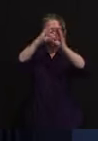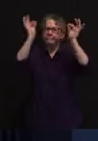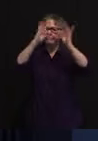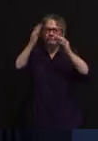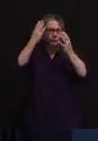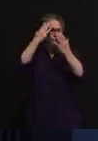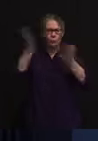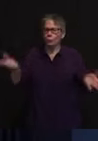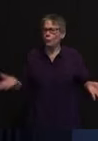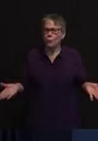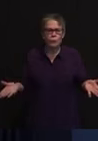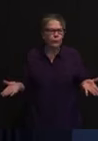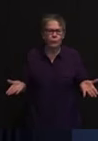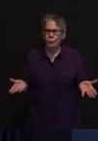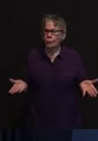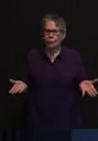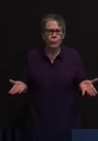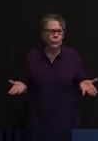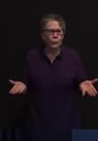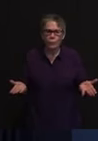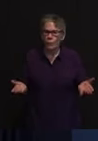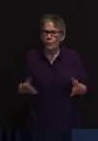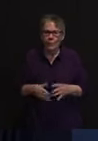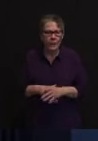that we would see a wave again at some point in the future.